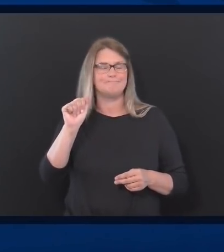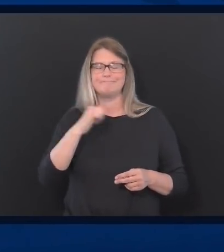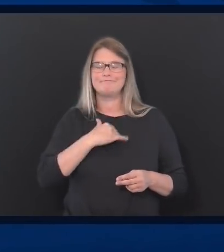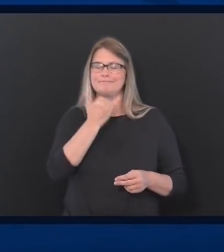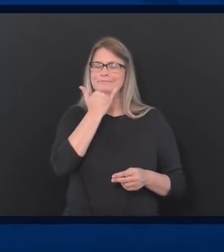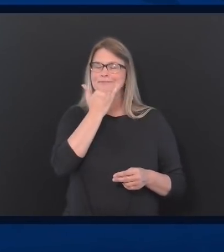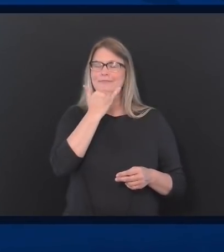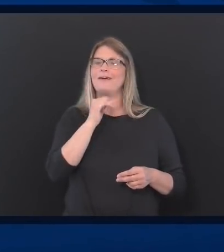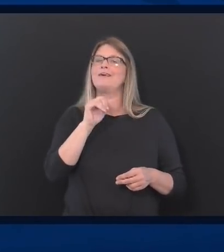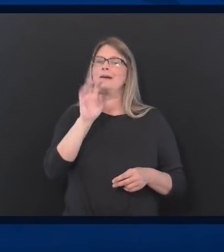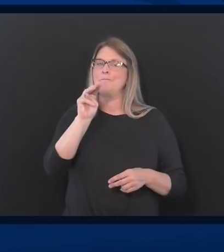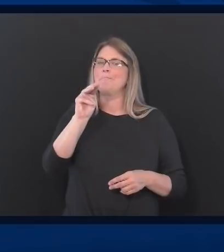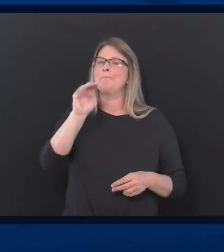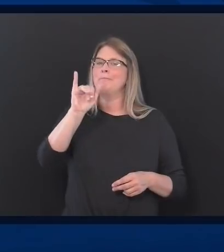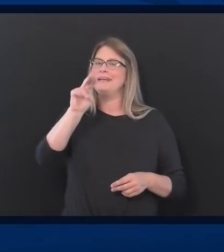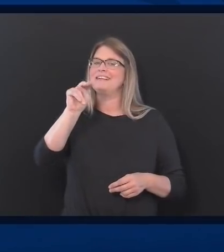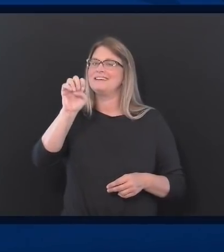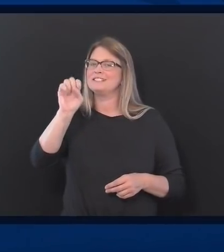not Montana.